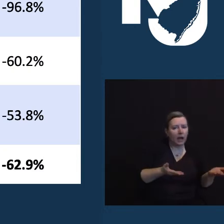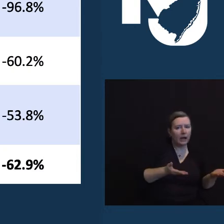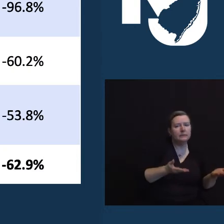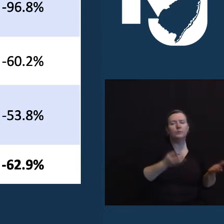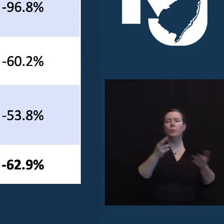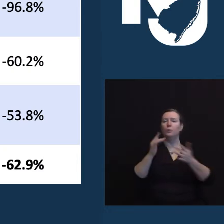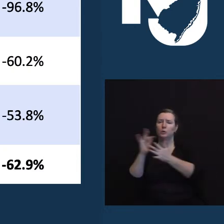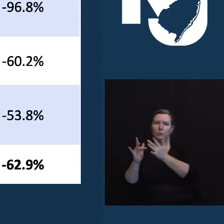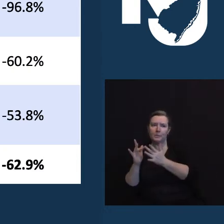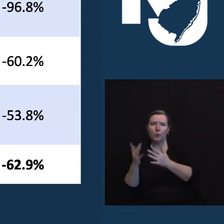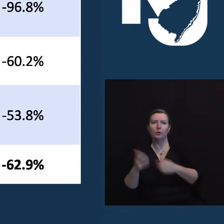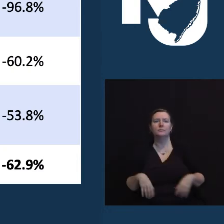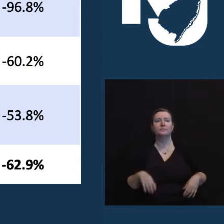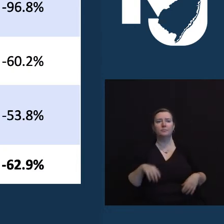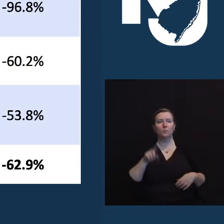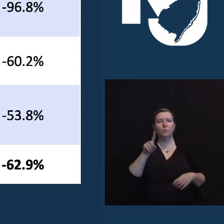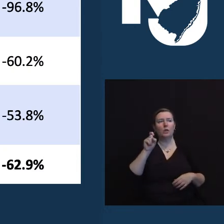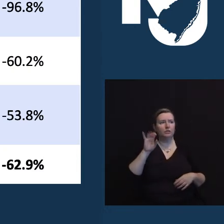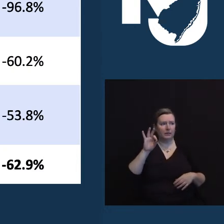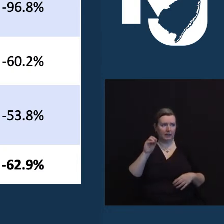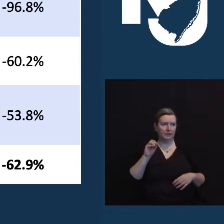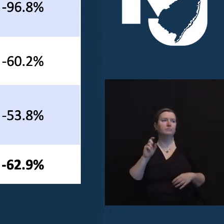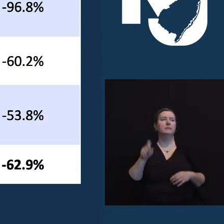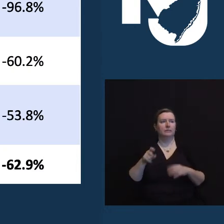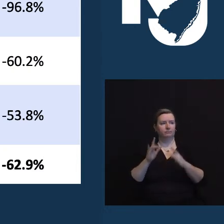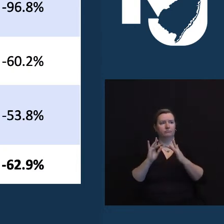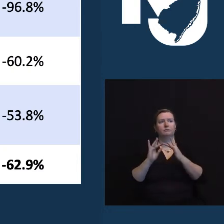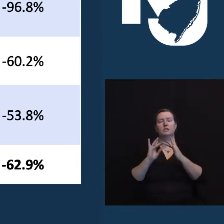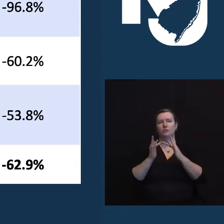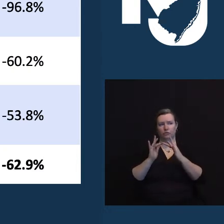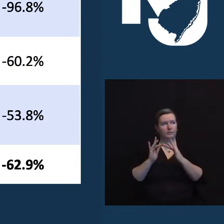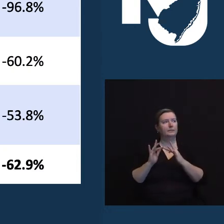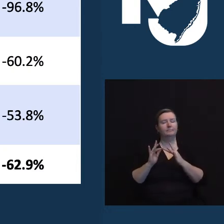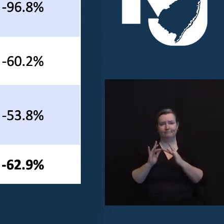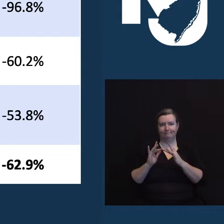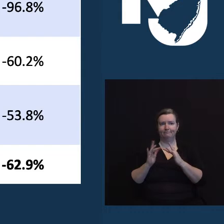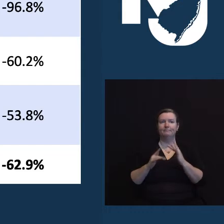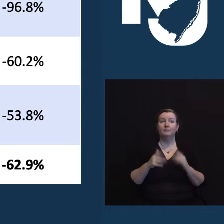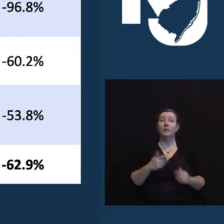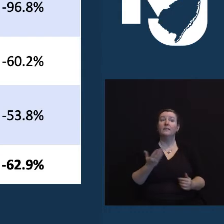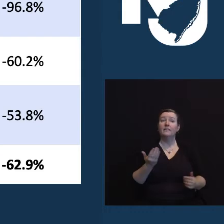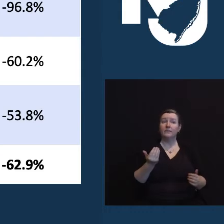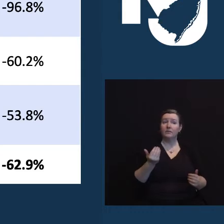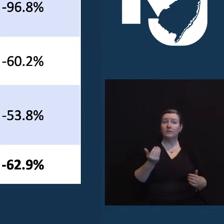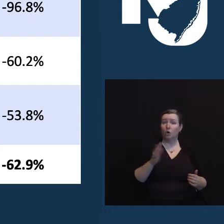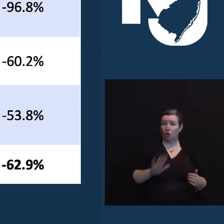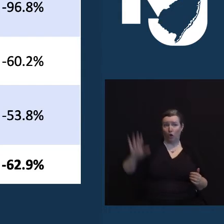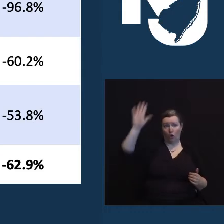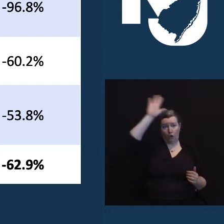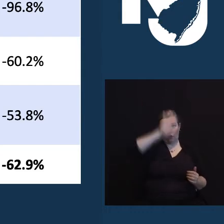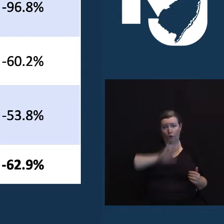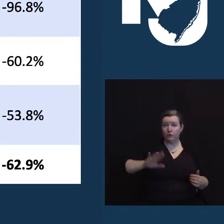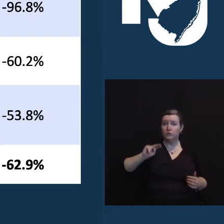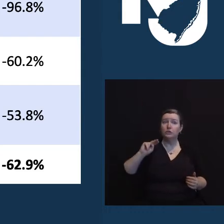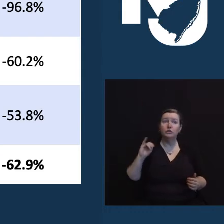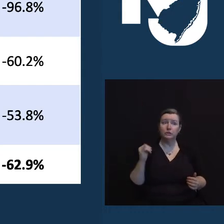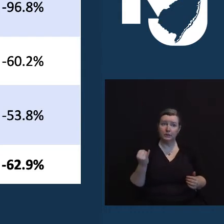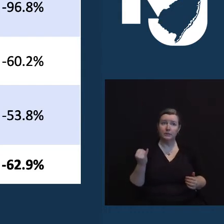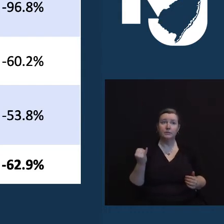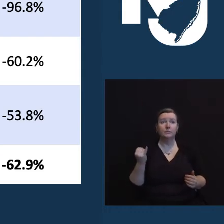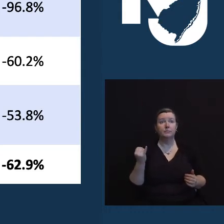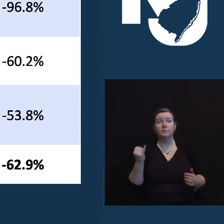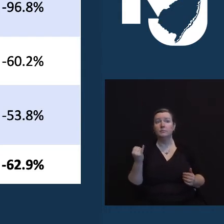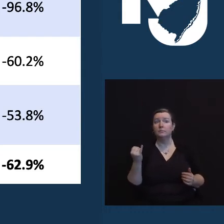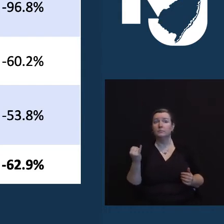internet connectivity, and just 15 students, 15 students across the entire state who remain in need of